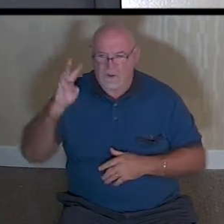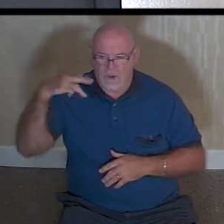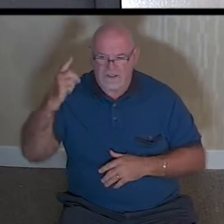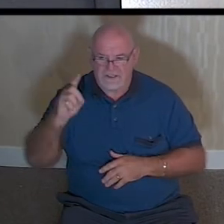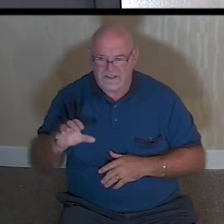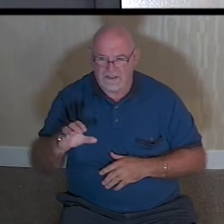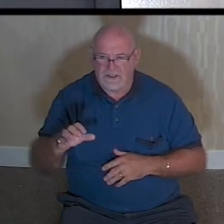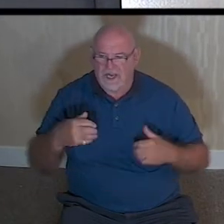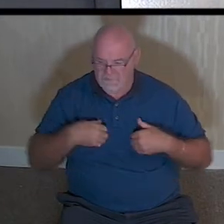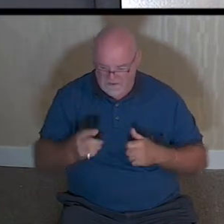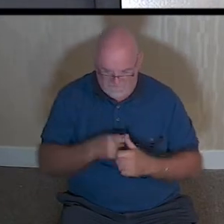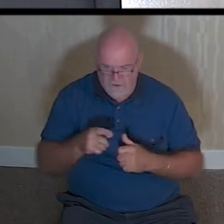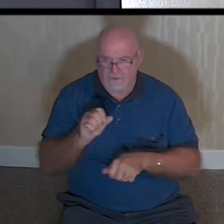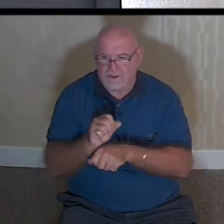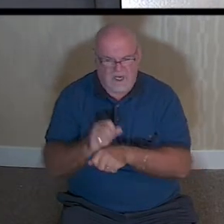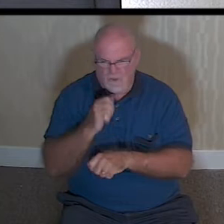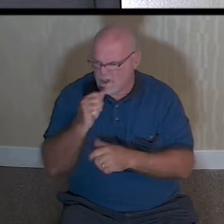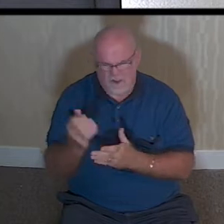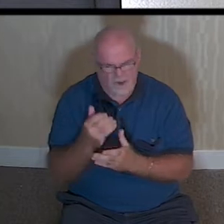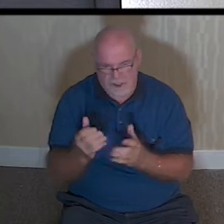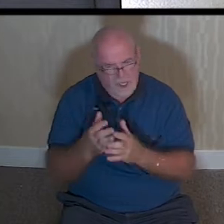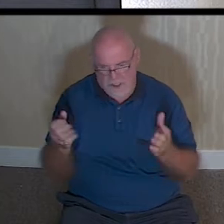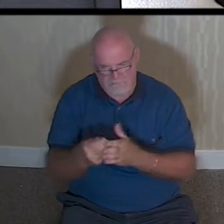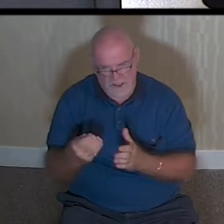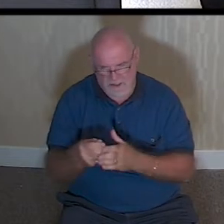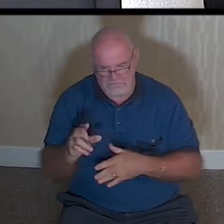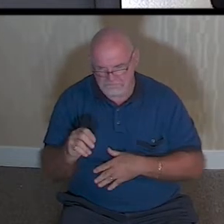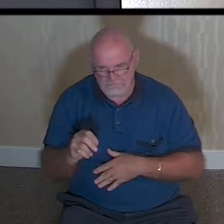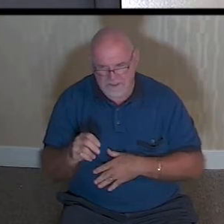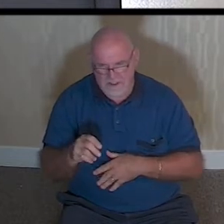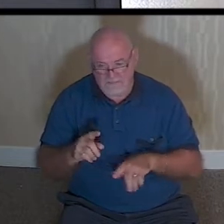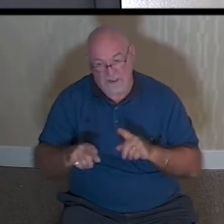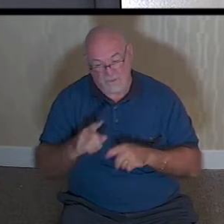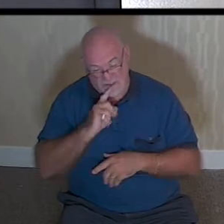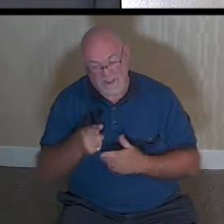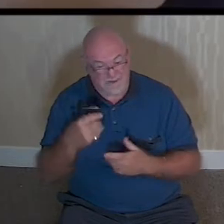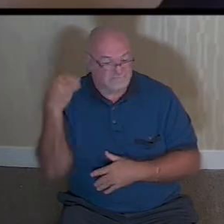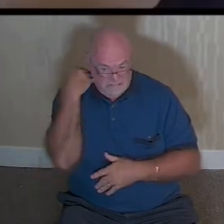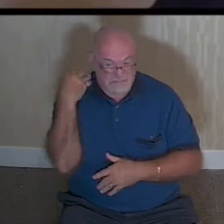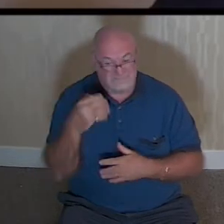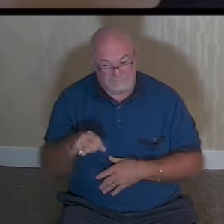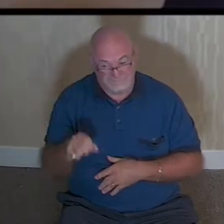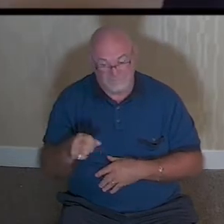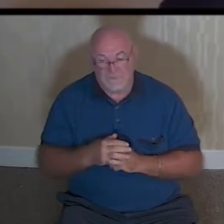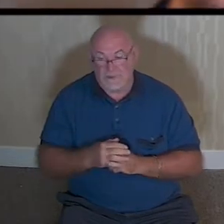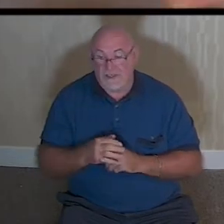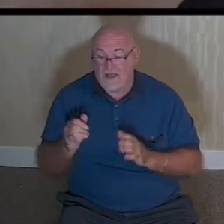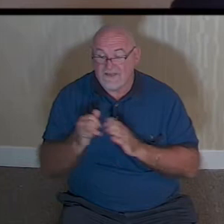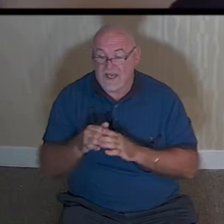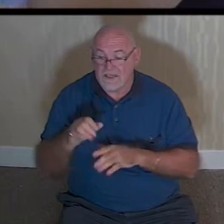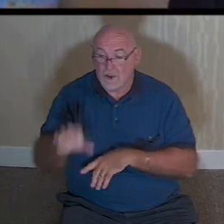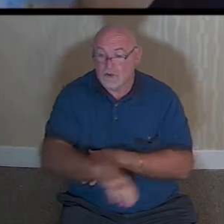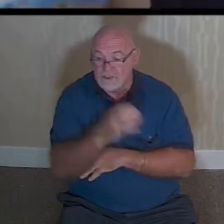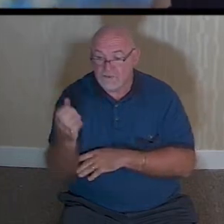had my first job. I wasn't earning very much money. I was, in fact, pretty broke. That Christmas, I had